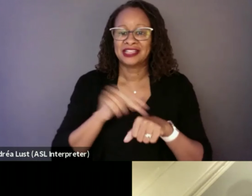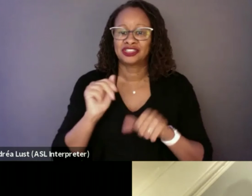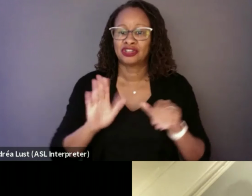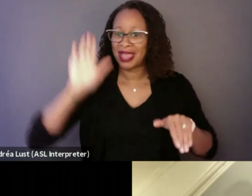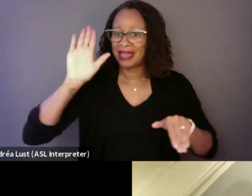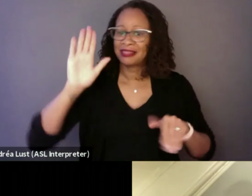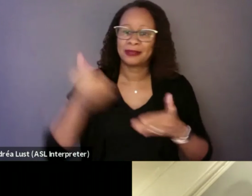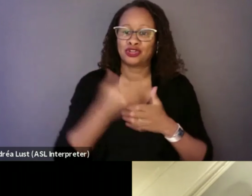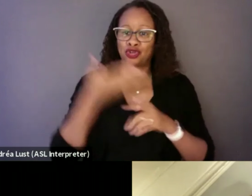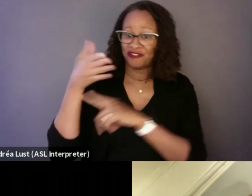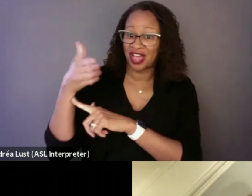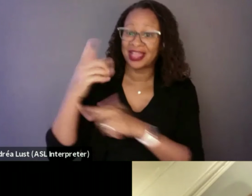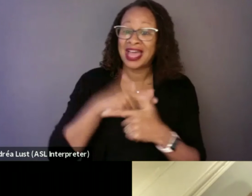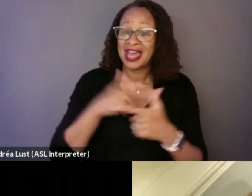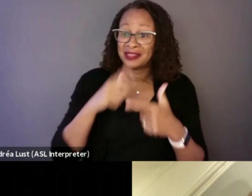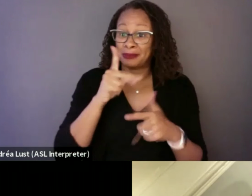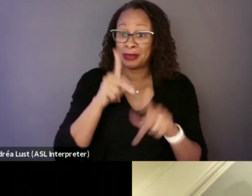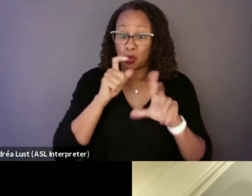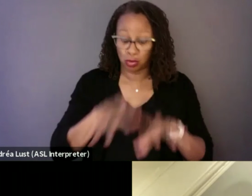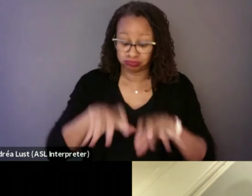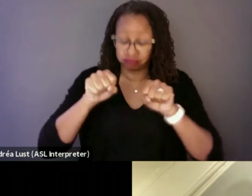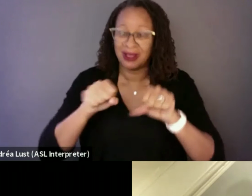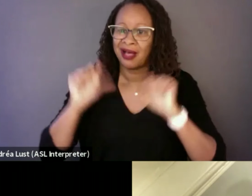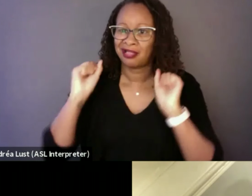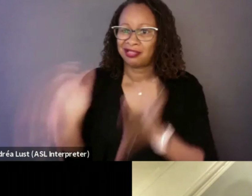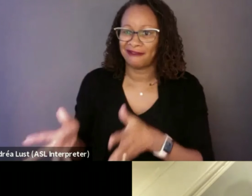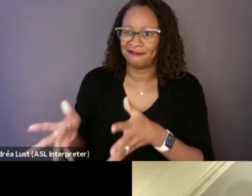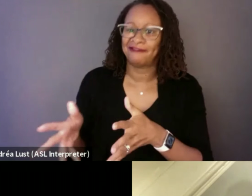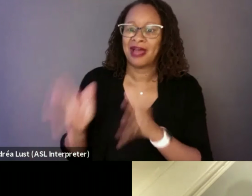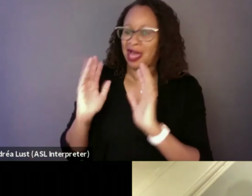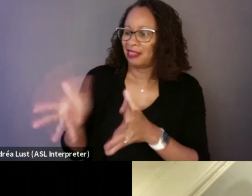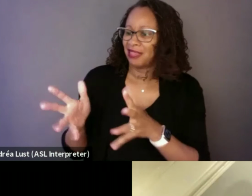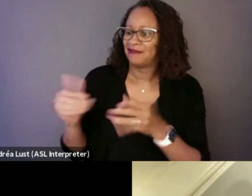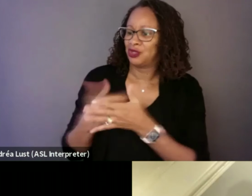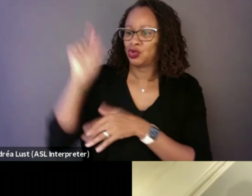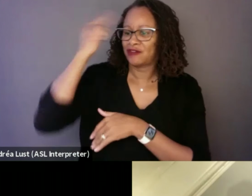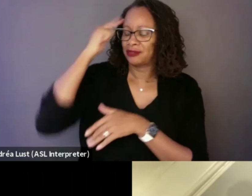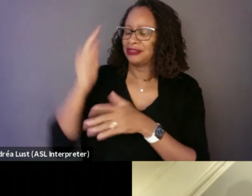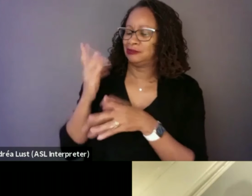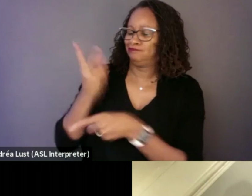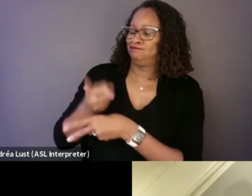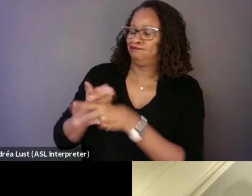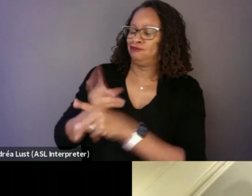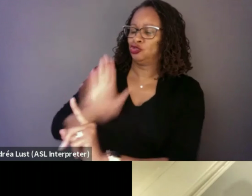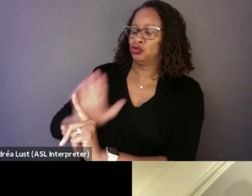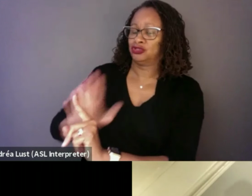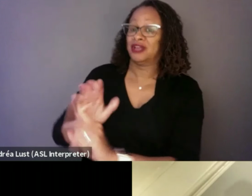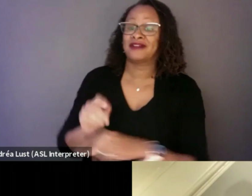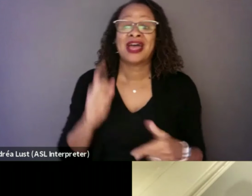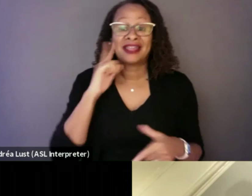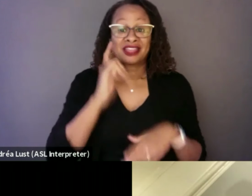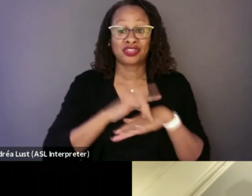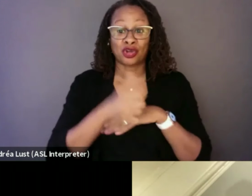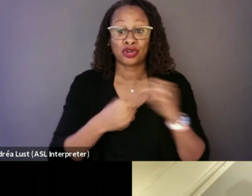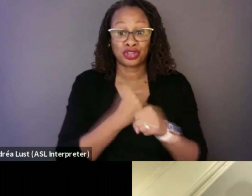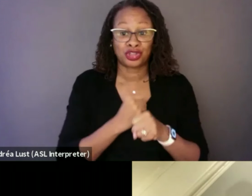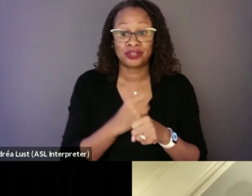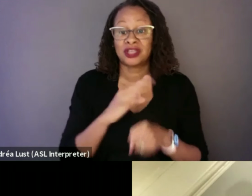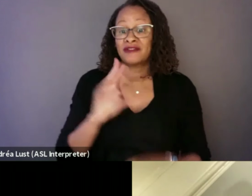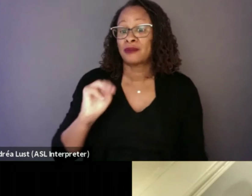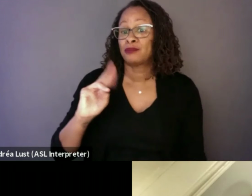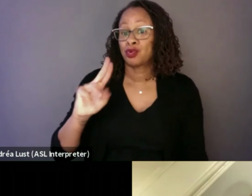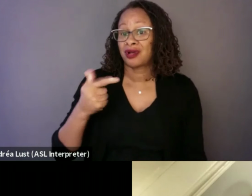know, the colonizers left the new governments to deal on things with their own. And I think in the early years of Mugabe rule, I think he did